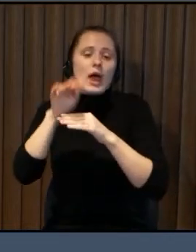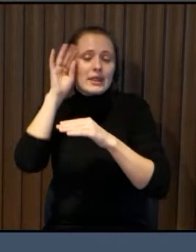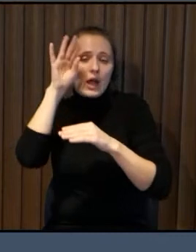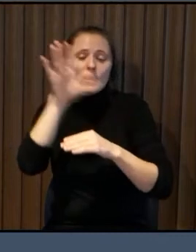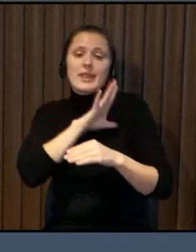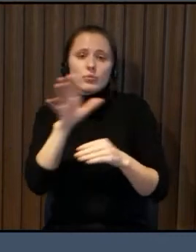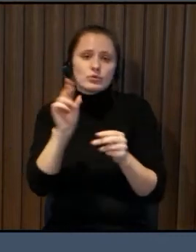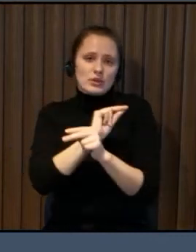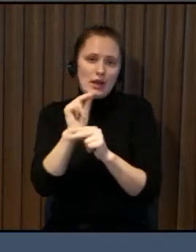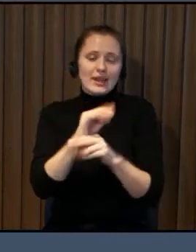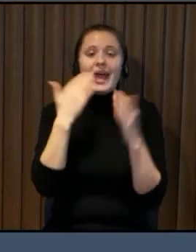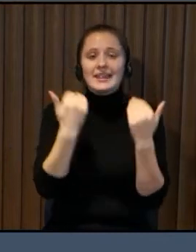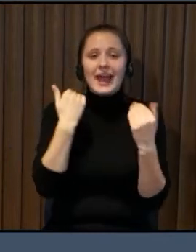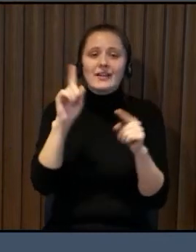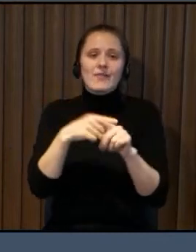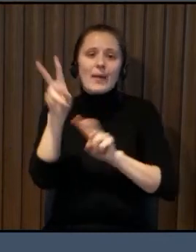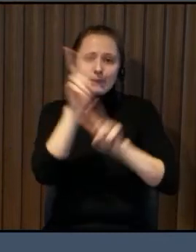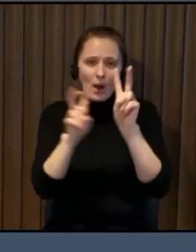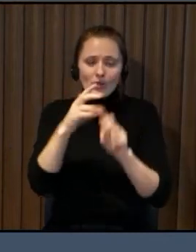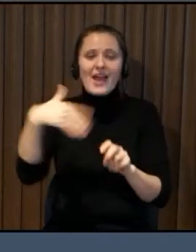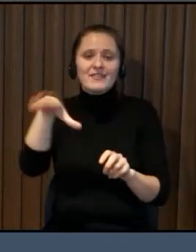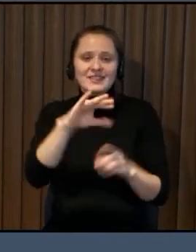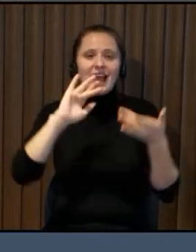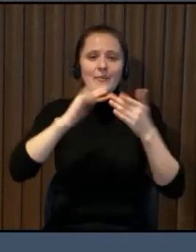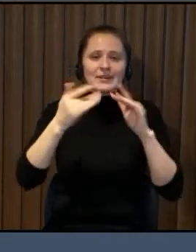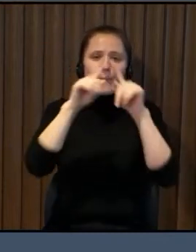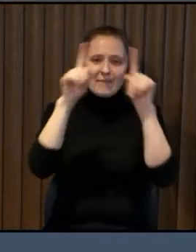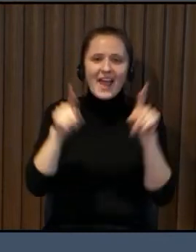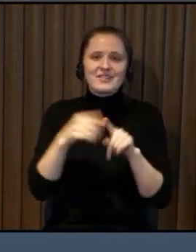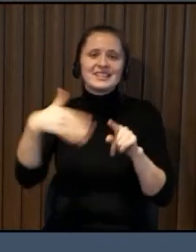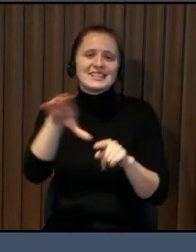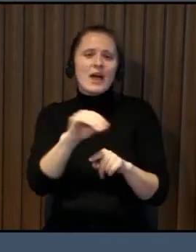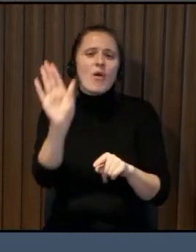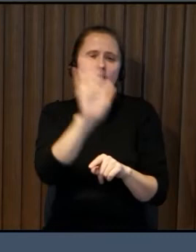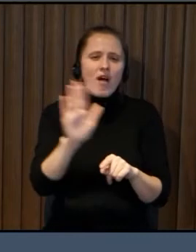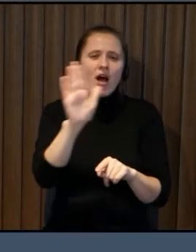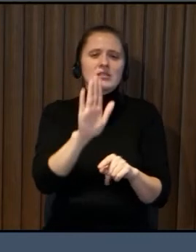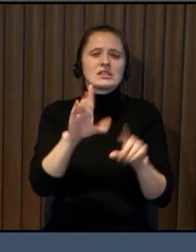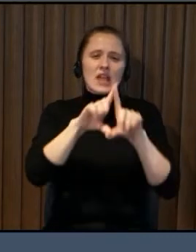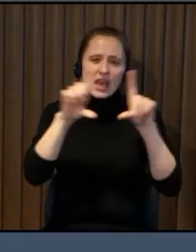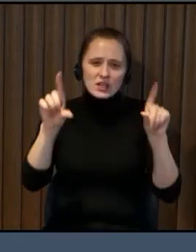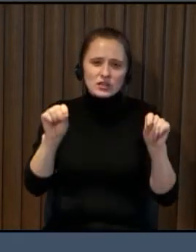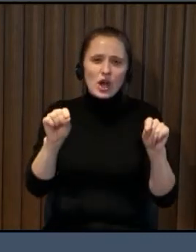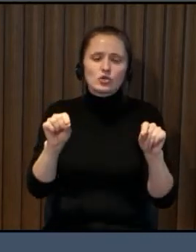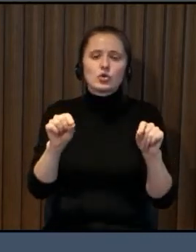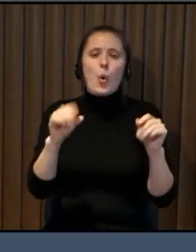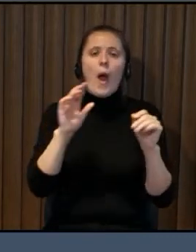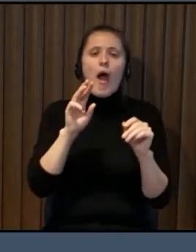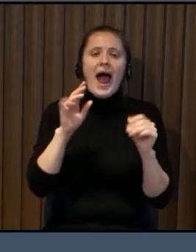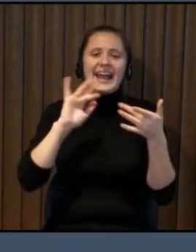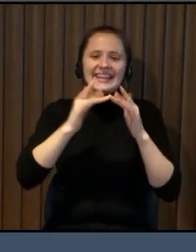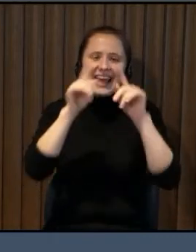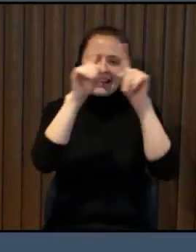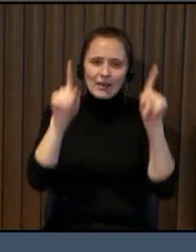you will not have to redesign it. And now about checkings, about inspections. They are